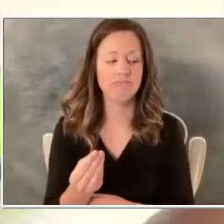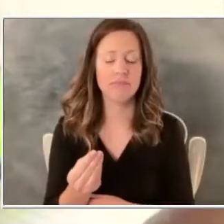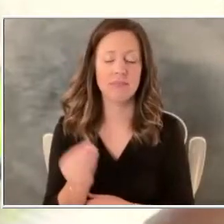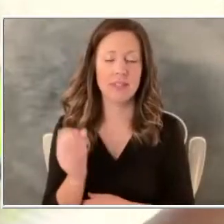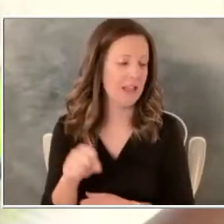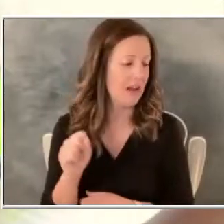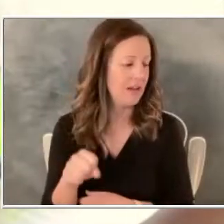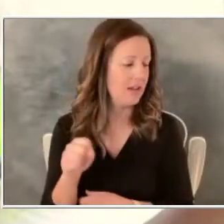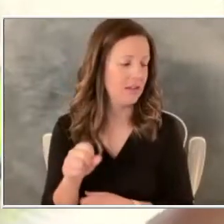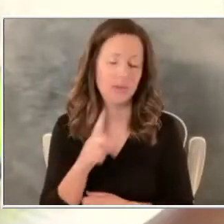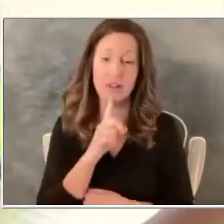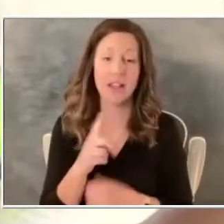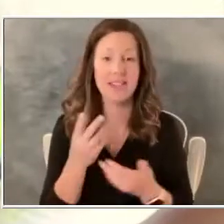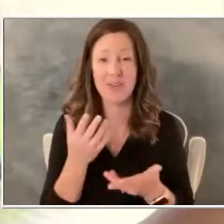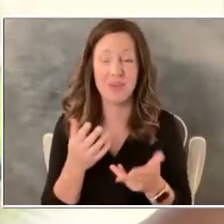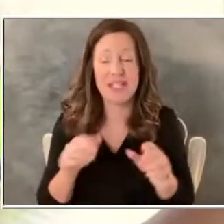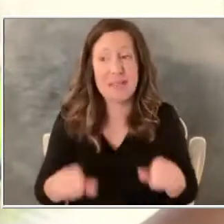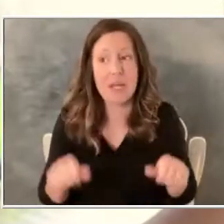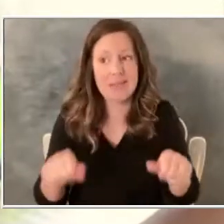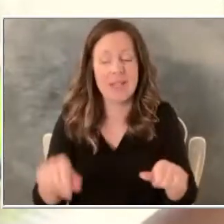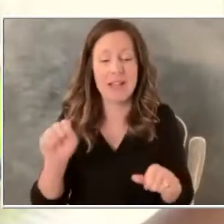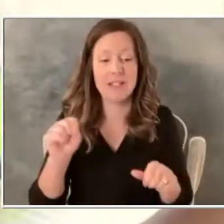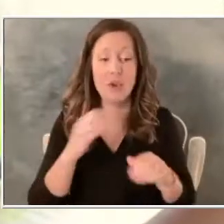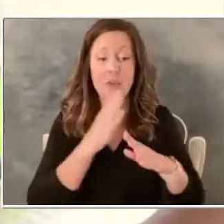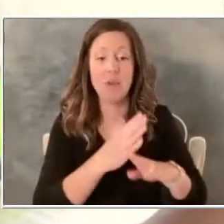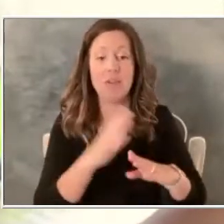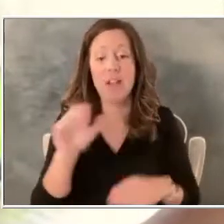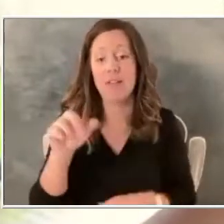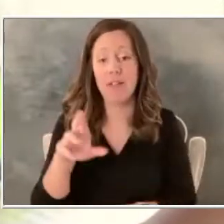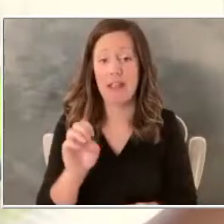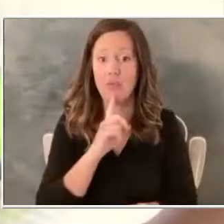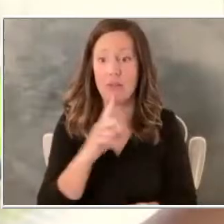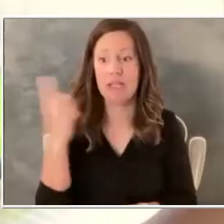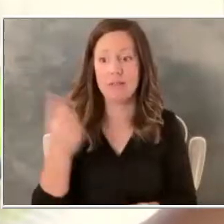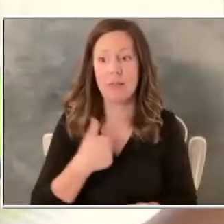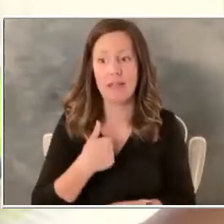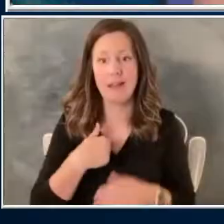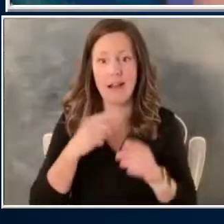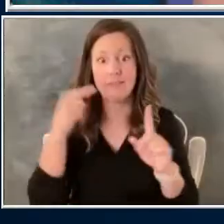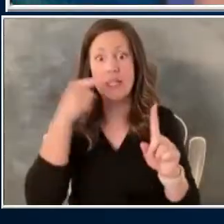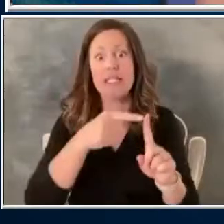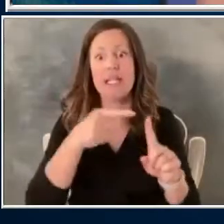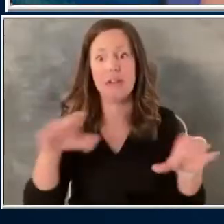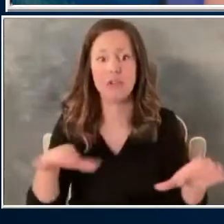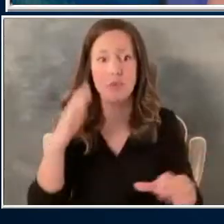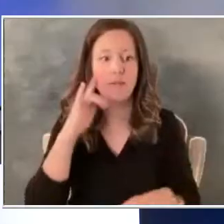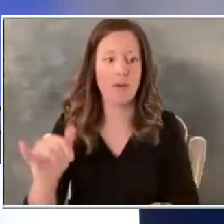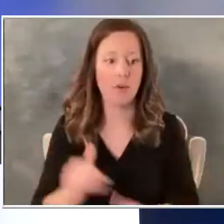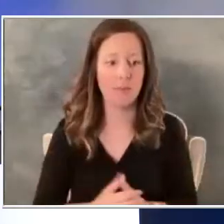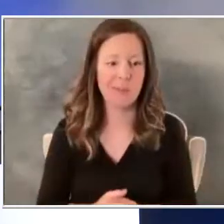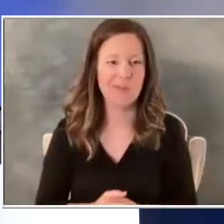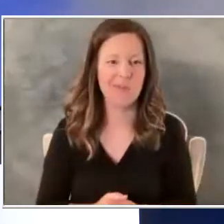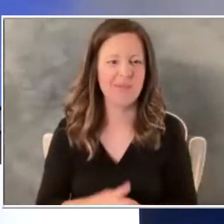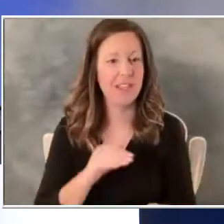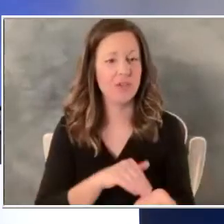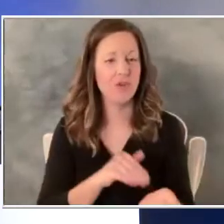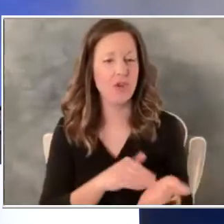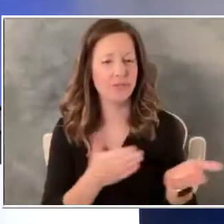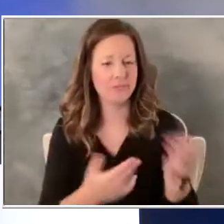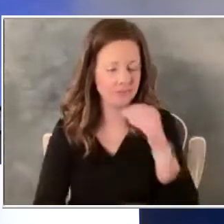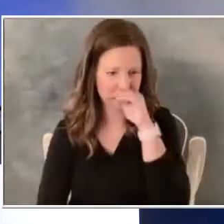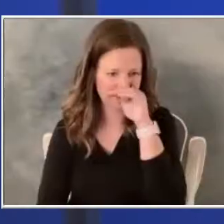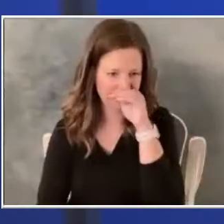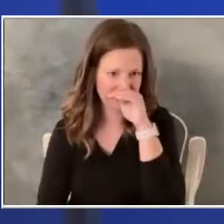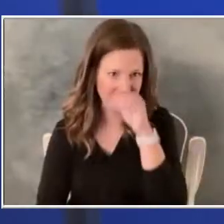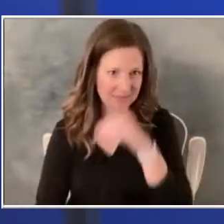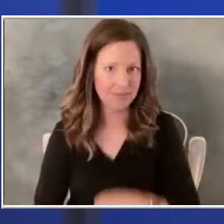it's a possibility, and so preventative care is something that I intend on doing forever. Dr. Fabian, jump in on that.